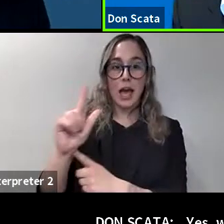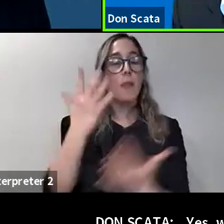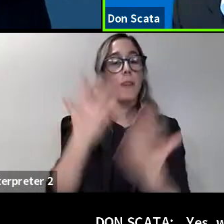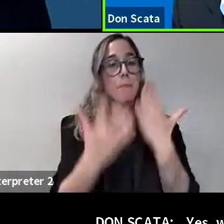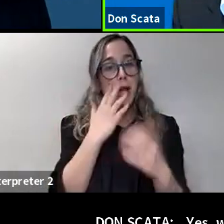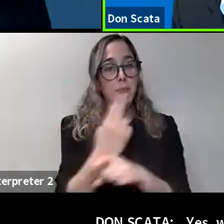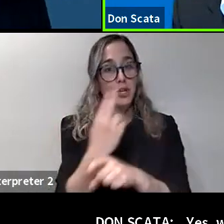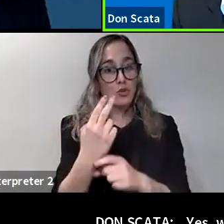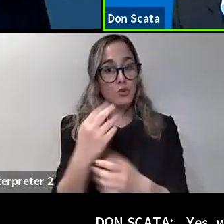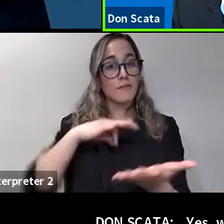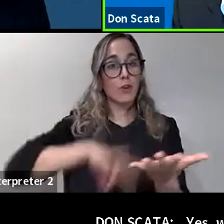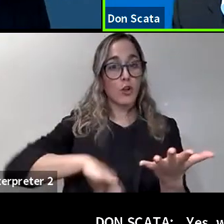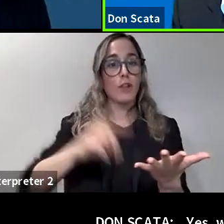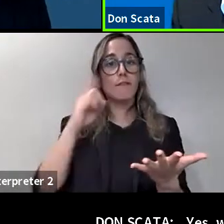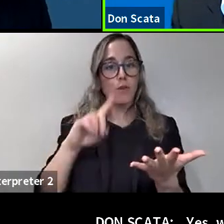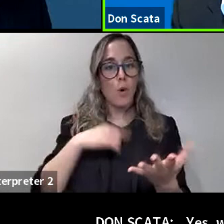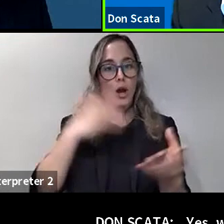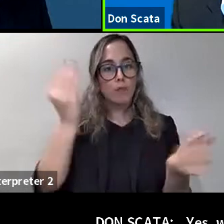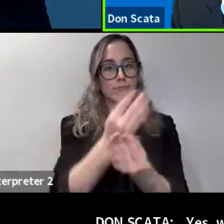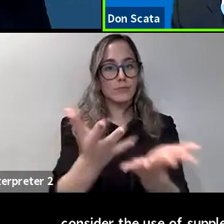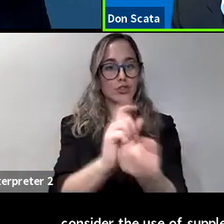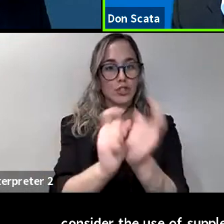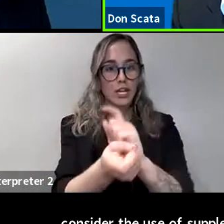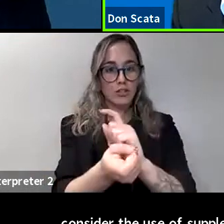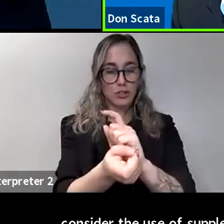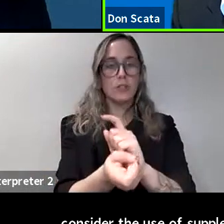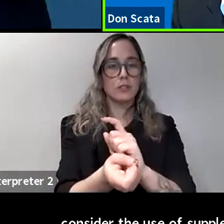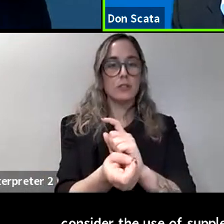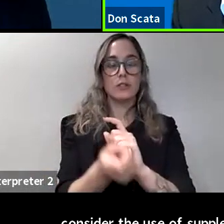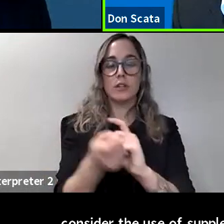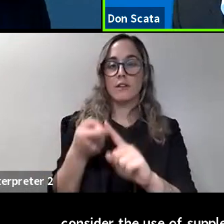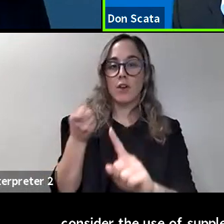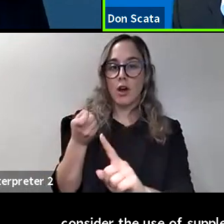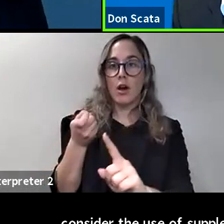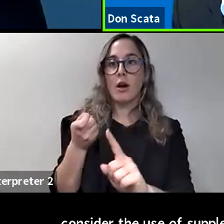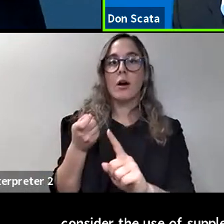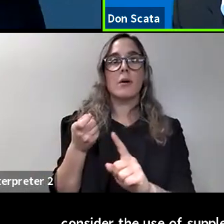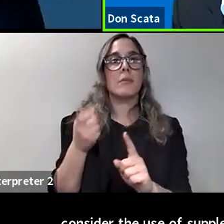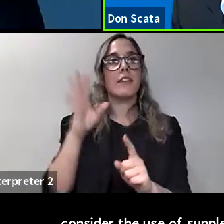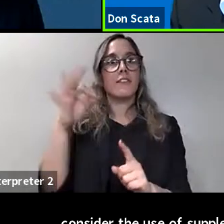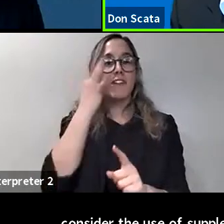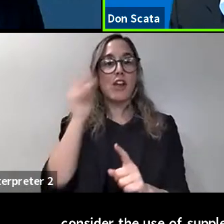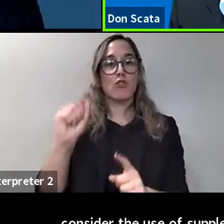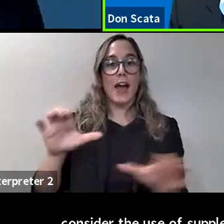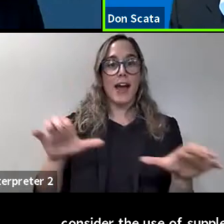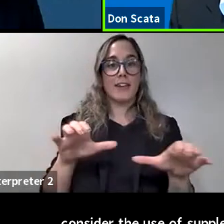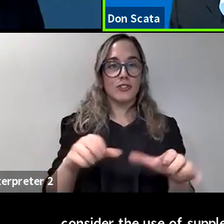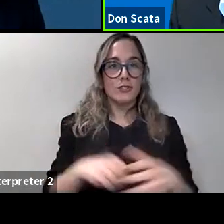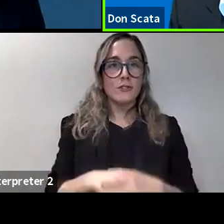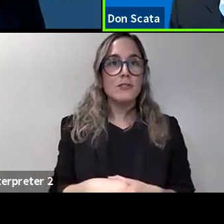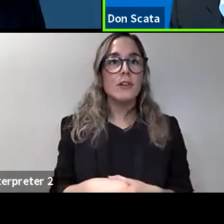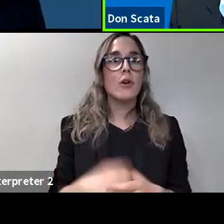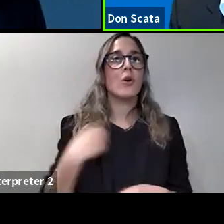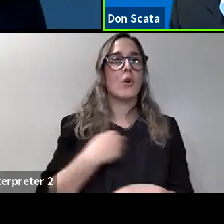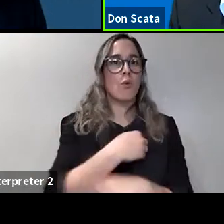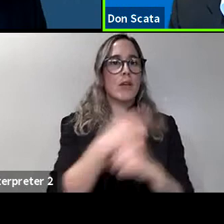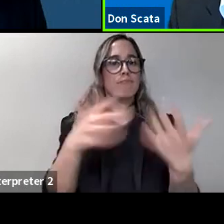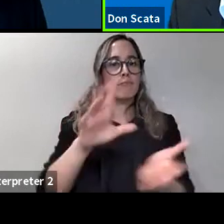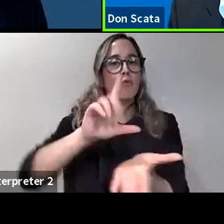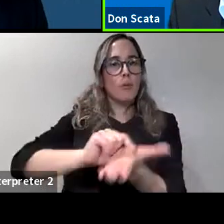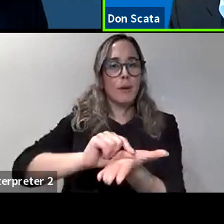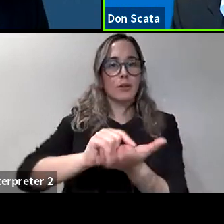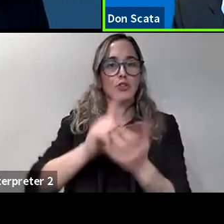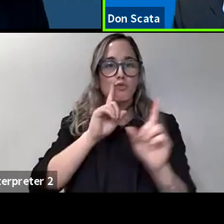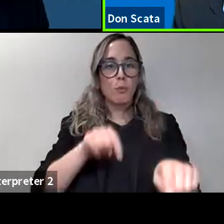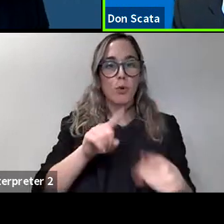in further informing changes resulting from proposed federal actions. We published a report to Congress this